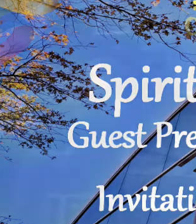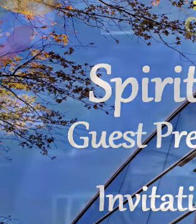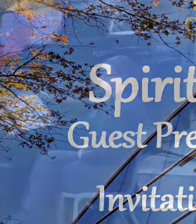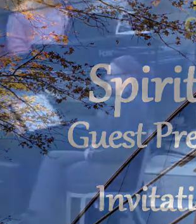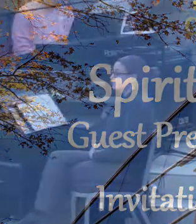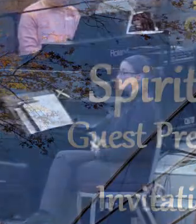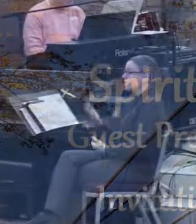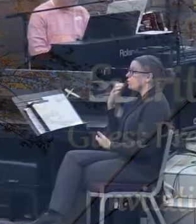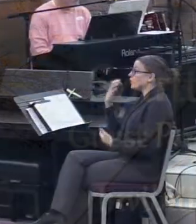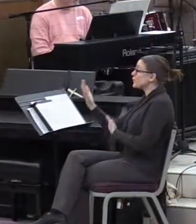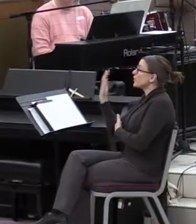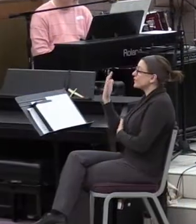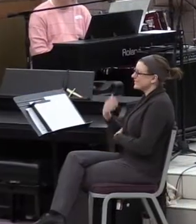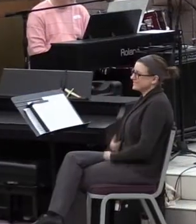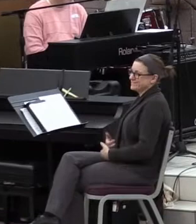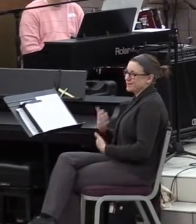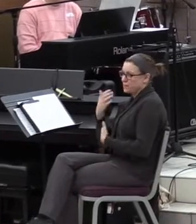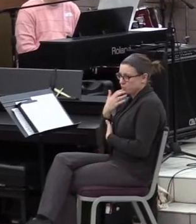Good morning.